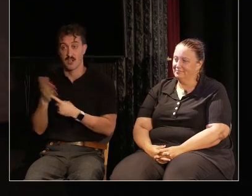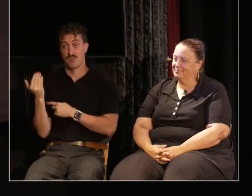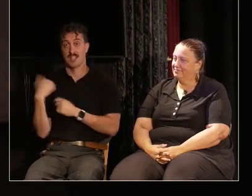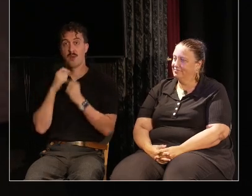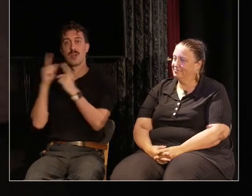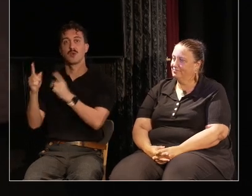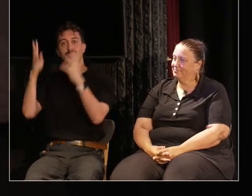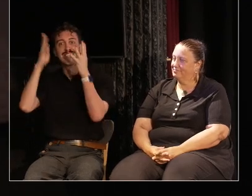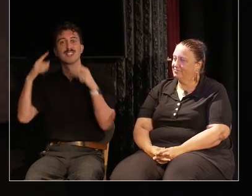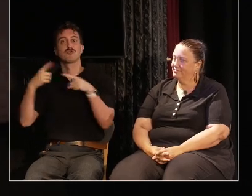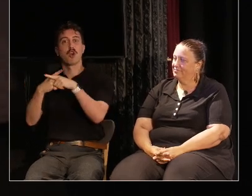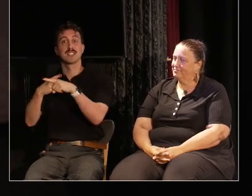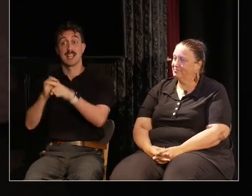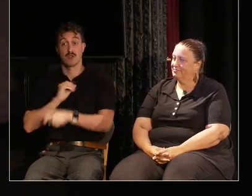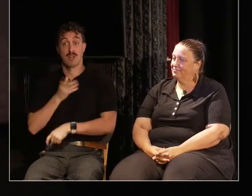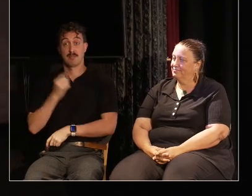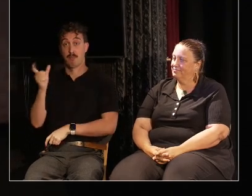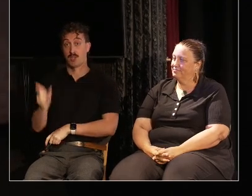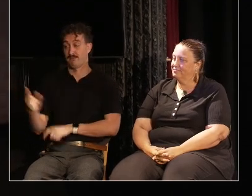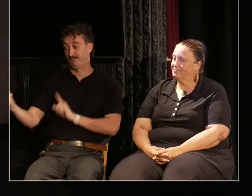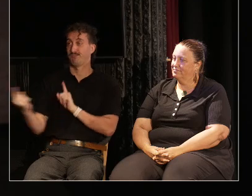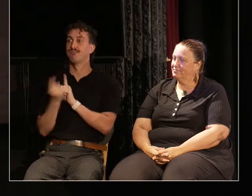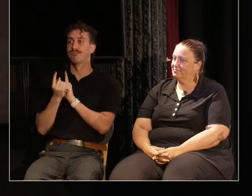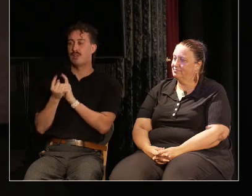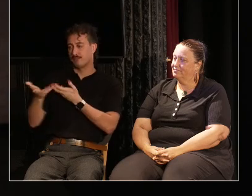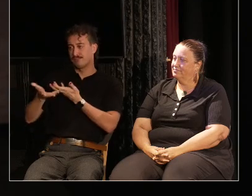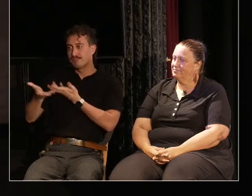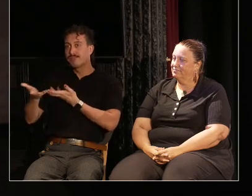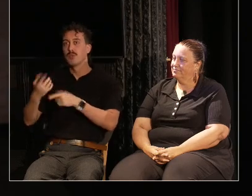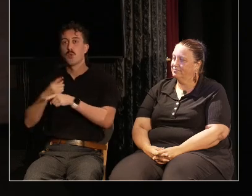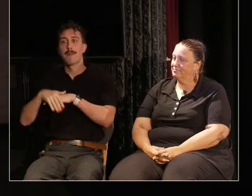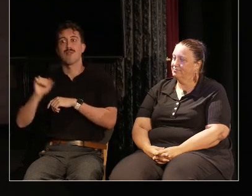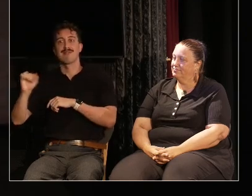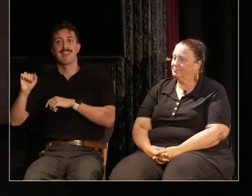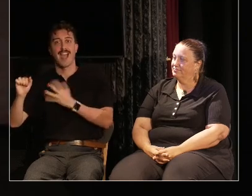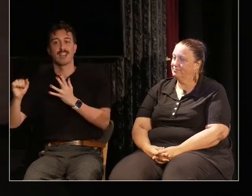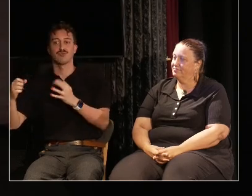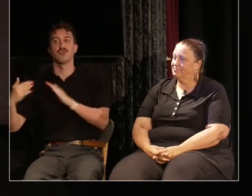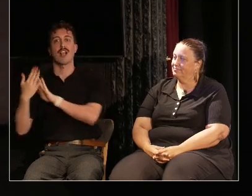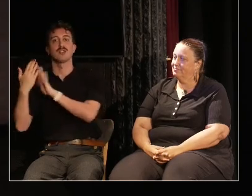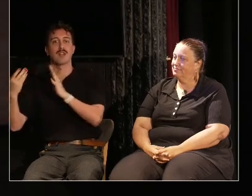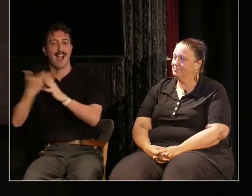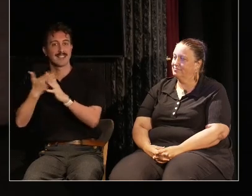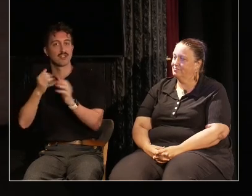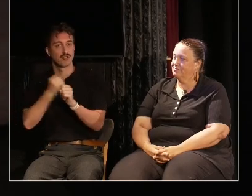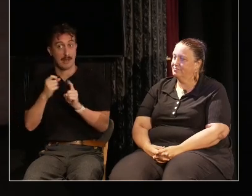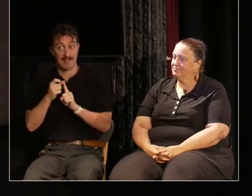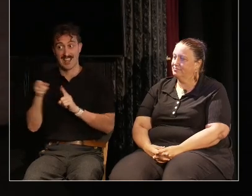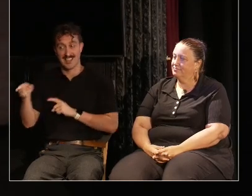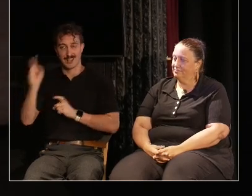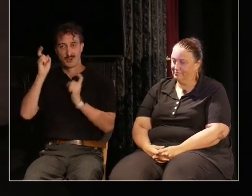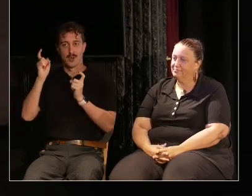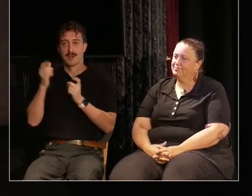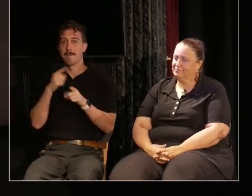Lenkelly Place the other day, and a trans person came and talked to me about their challenges in accessing GPs, and they're concerned that most GPs don't feel